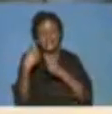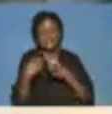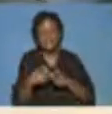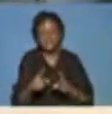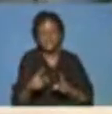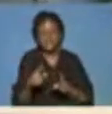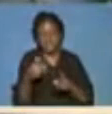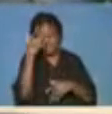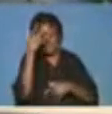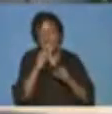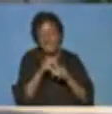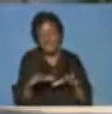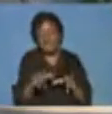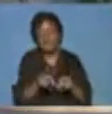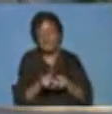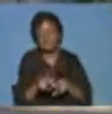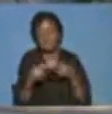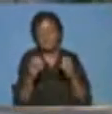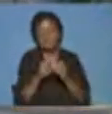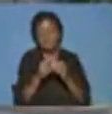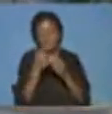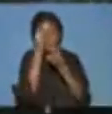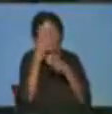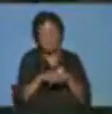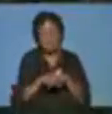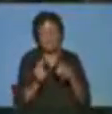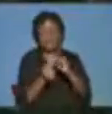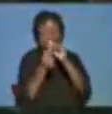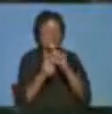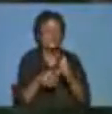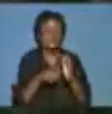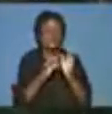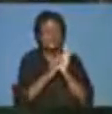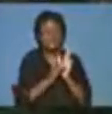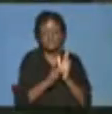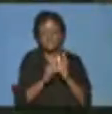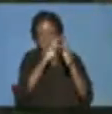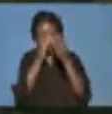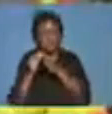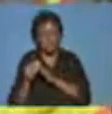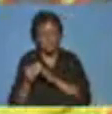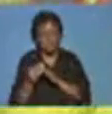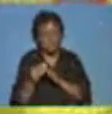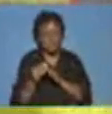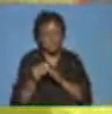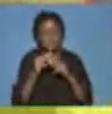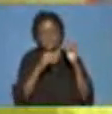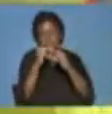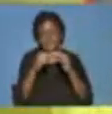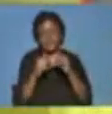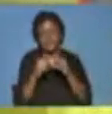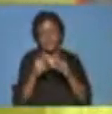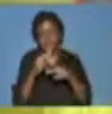more details of other unique features of the building. Biggest ones is it's an urban site. We're building a large building in